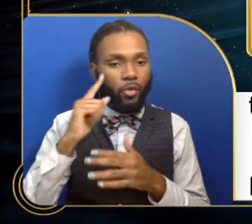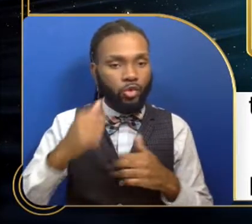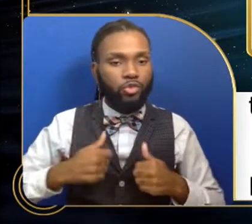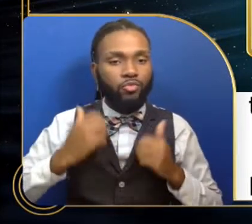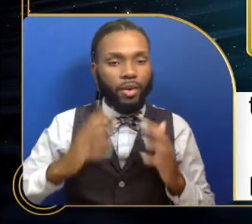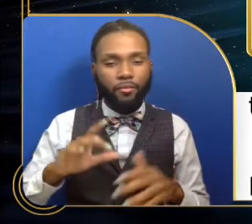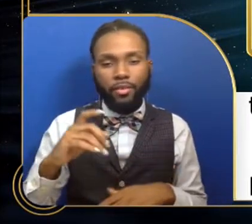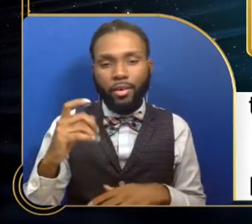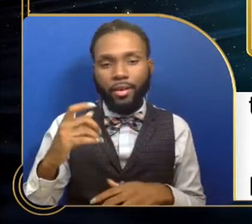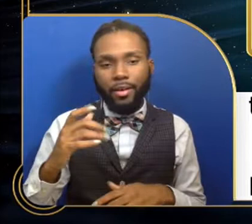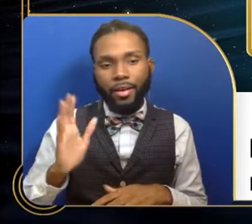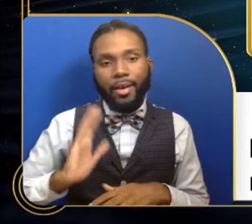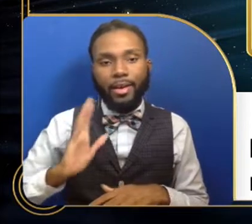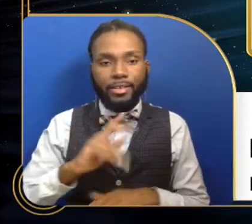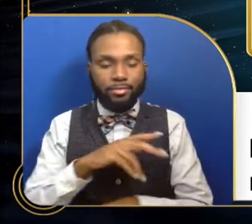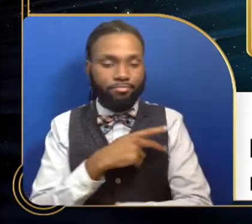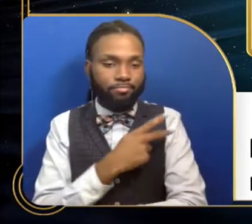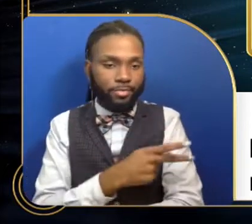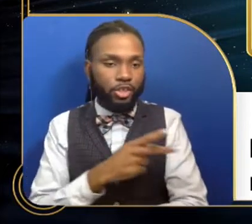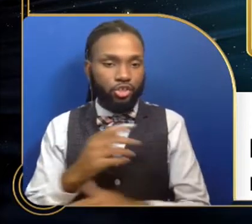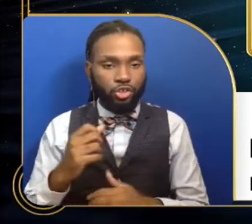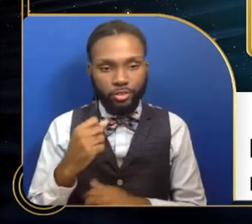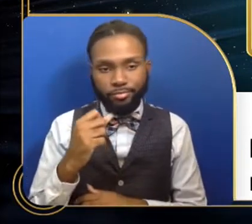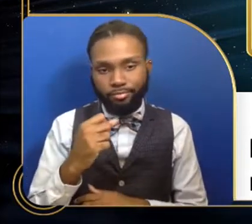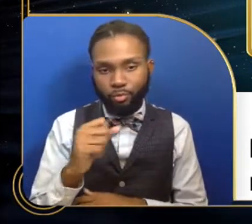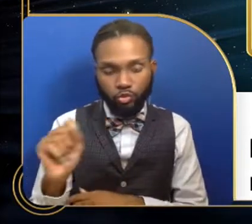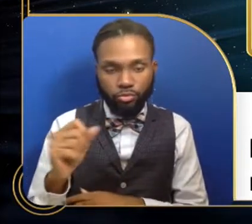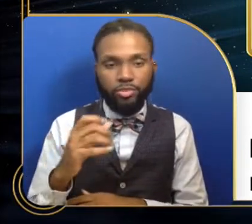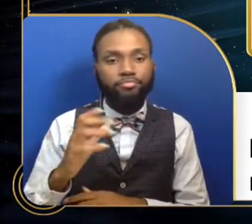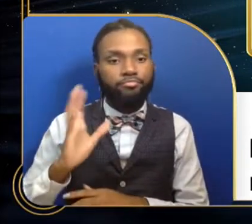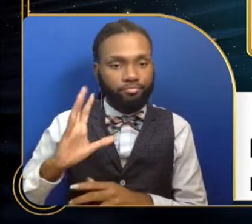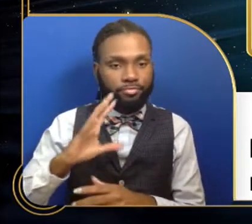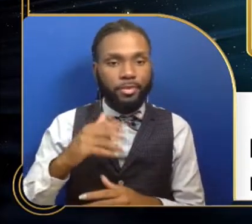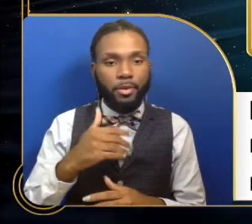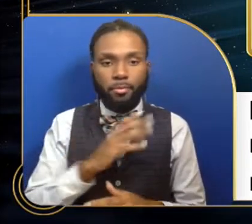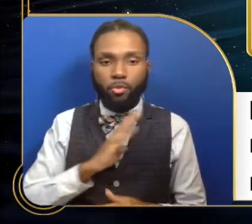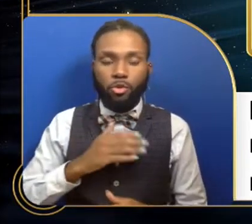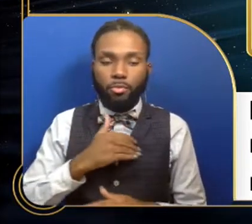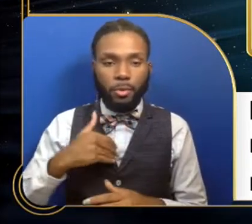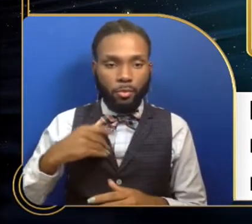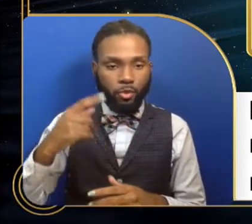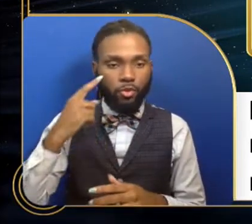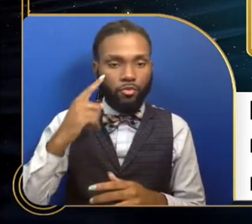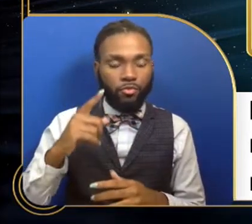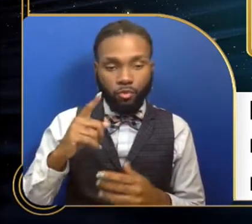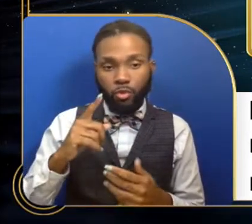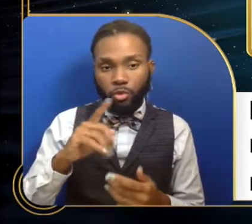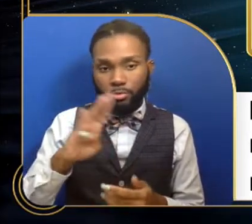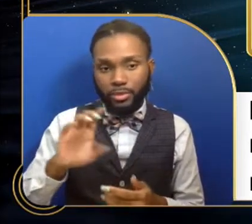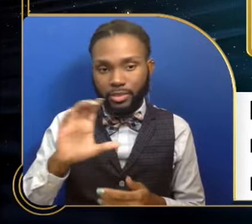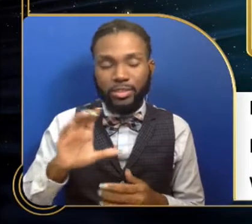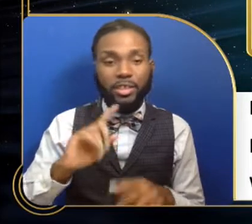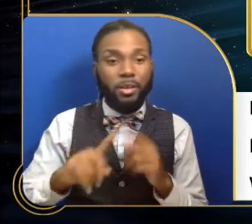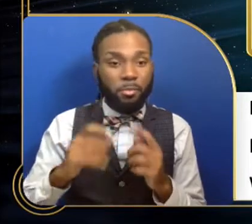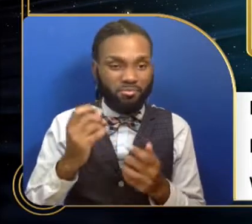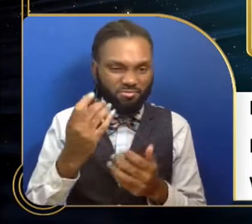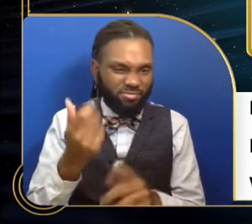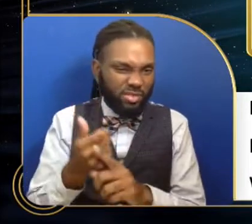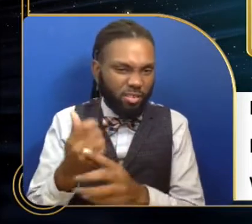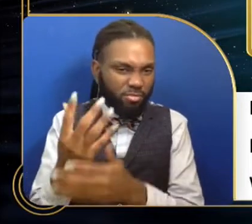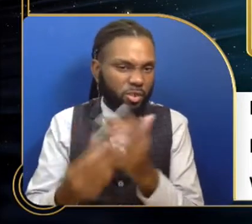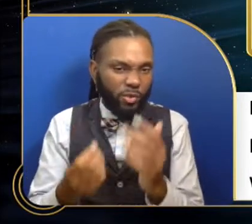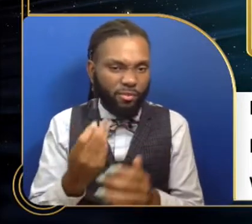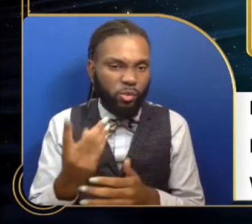many years served as a board member of the Bazelon Center, passed away only weeks ago, and we are still reeling from that